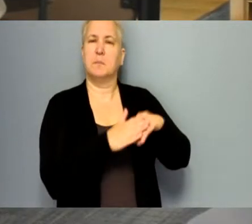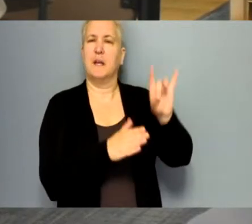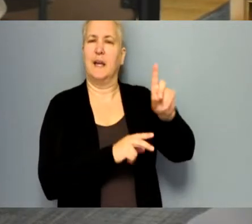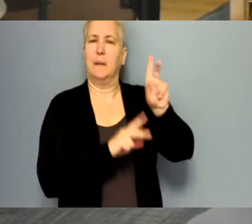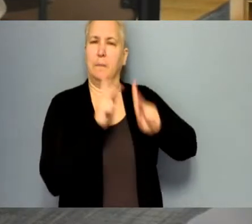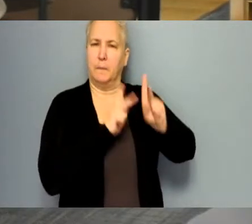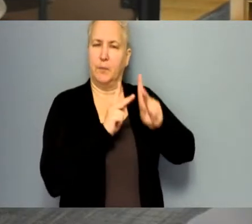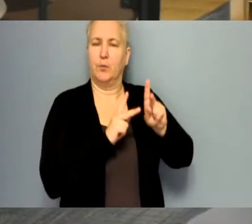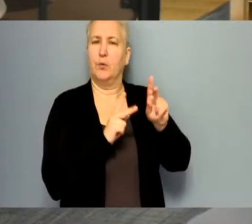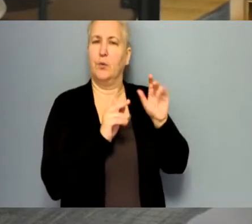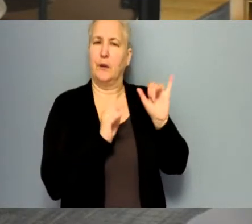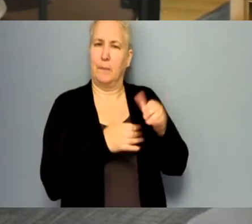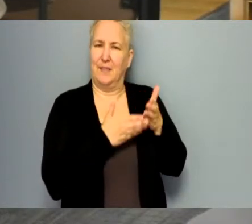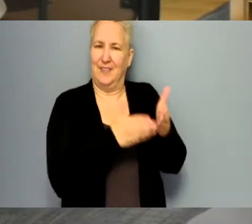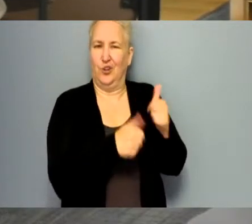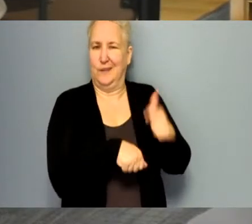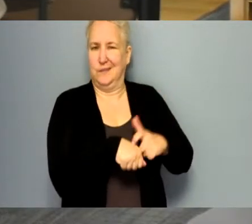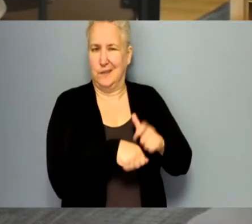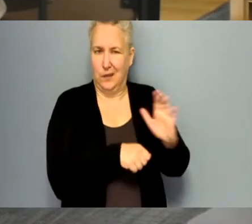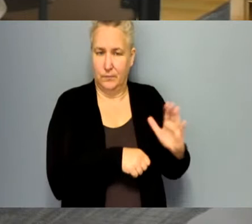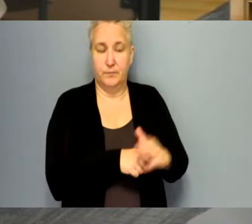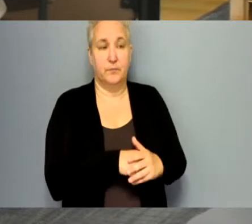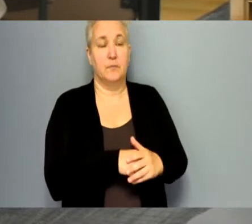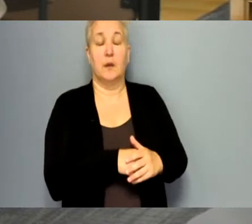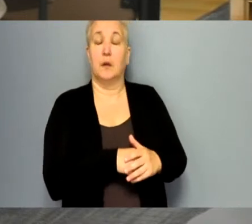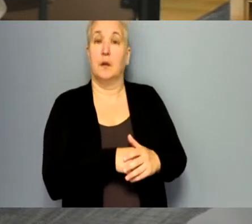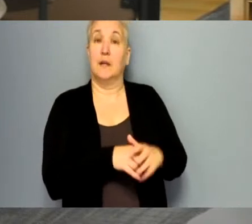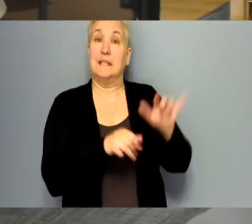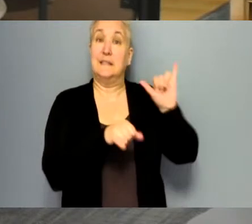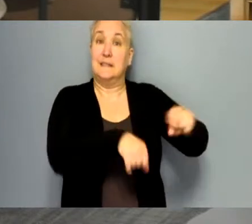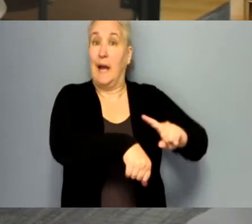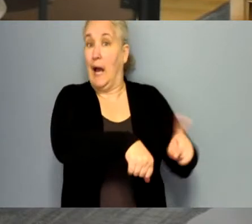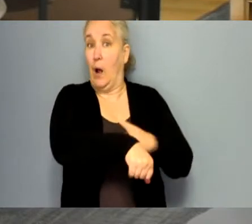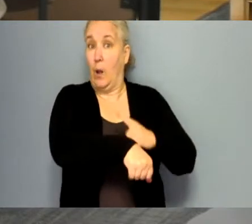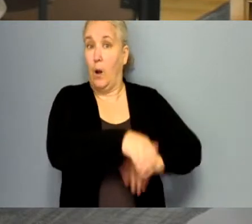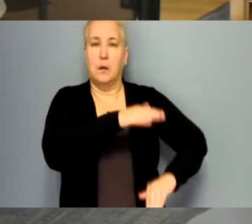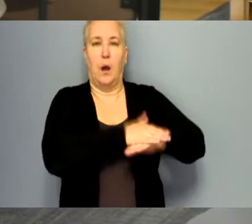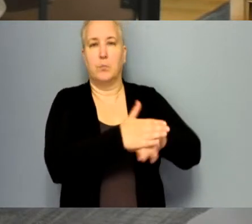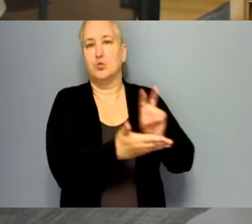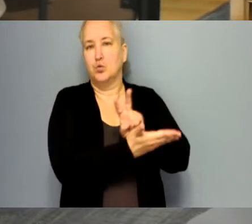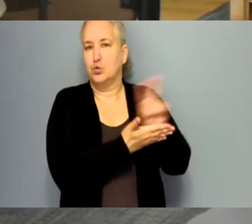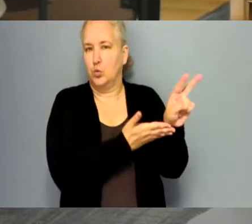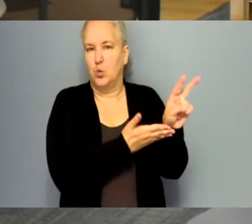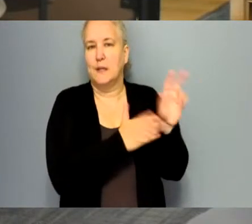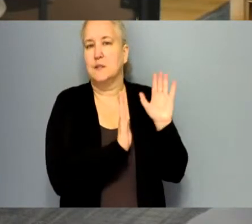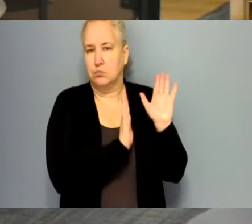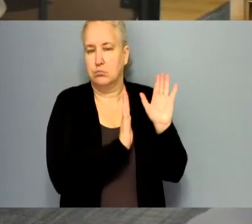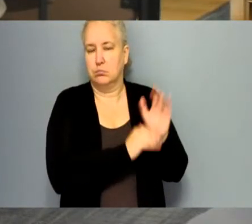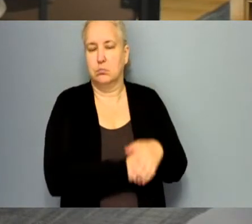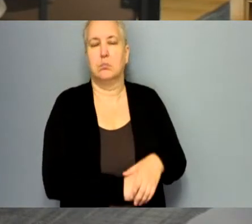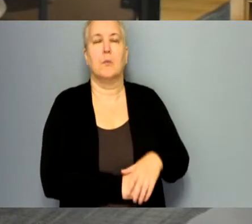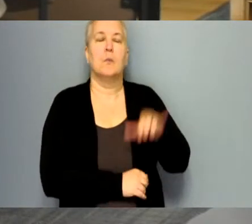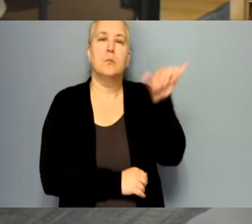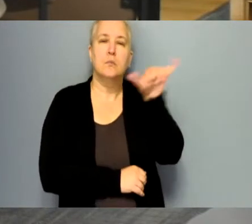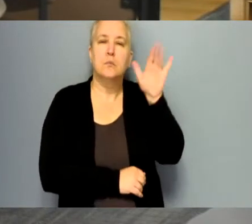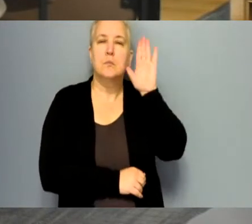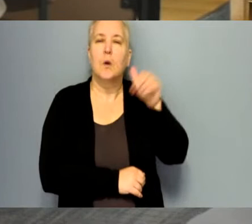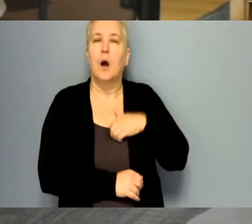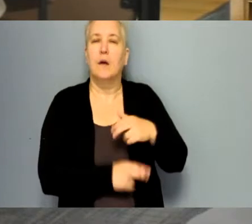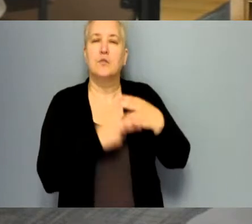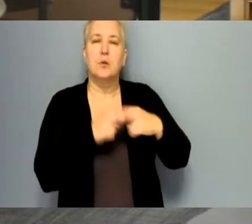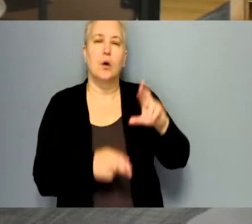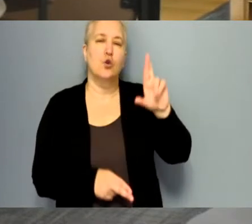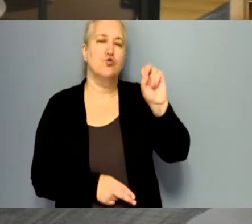any given time. The expected length of stay in that unit is up to 2 weeks. It will also have a restoration